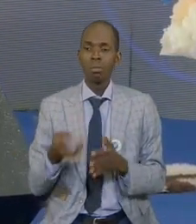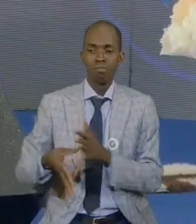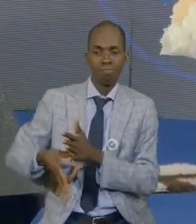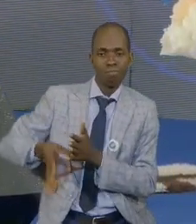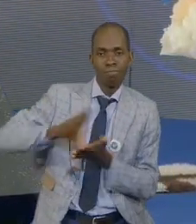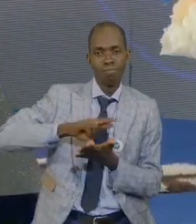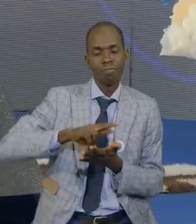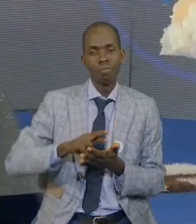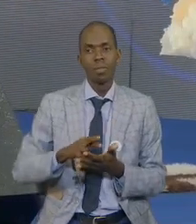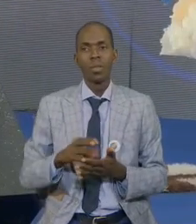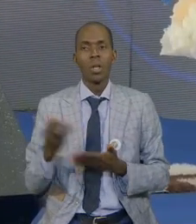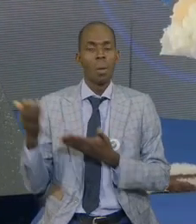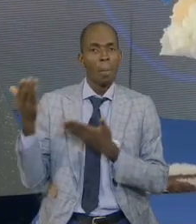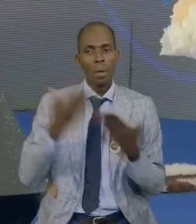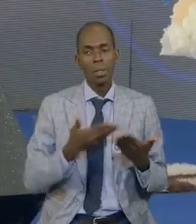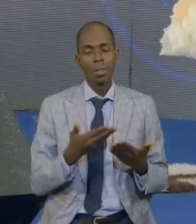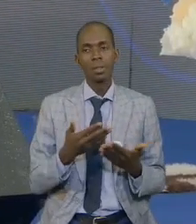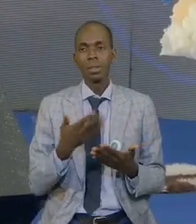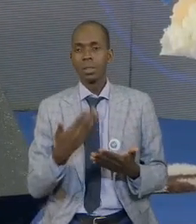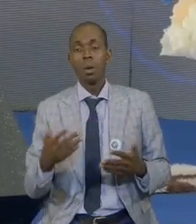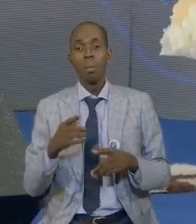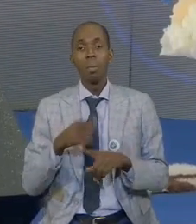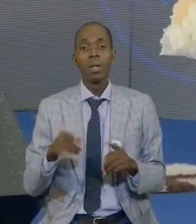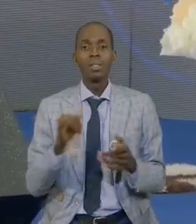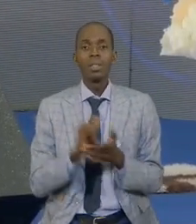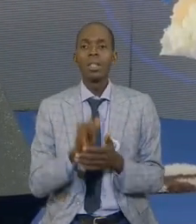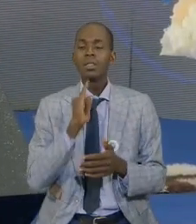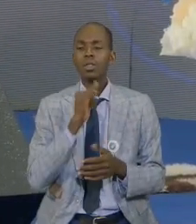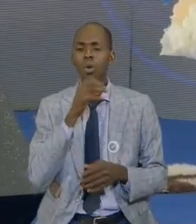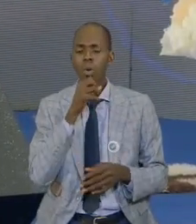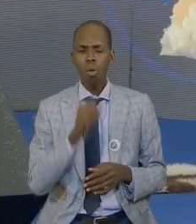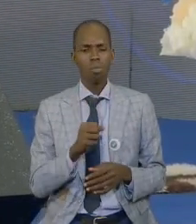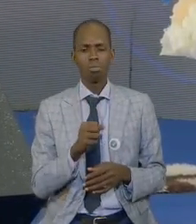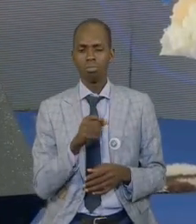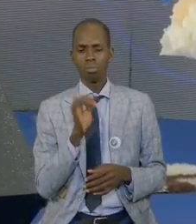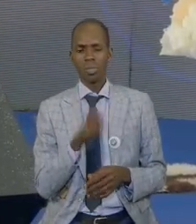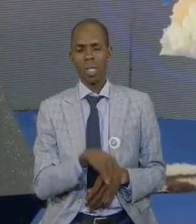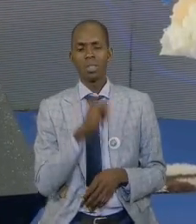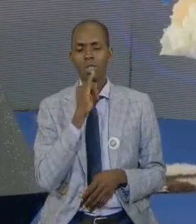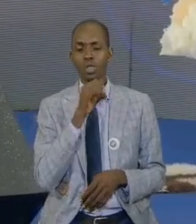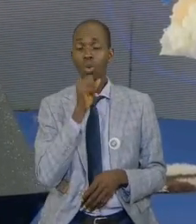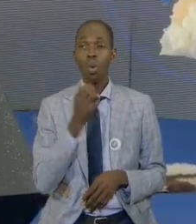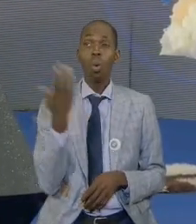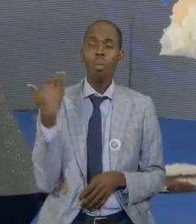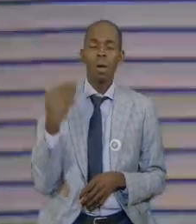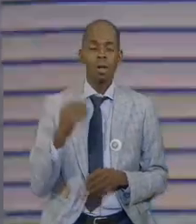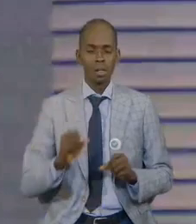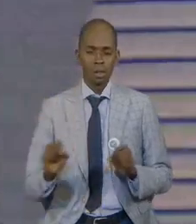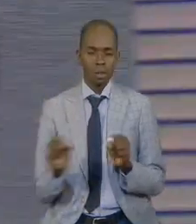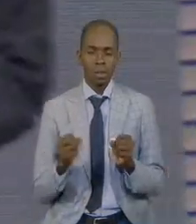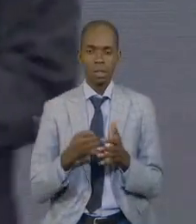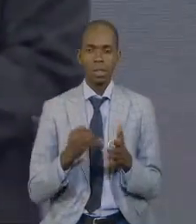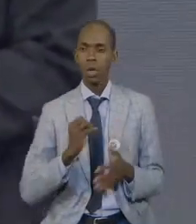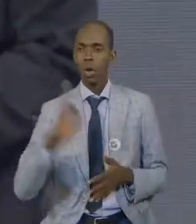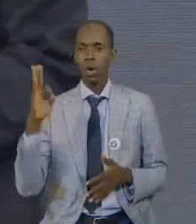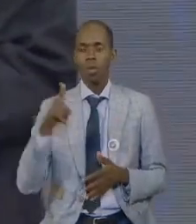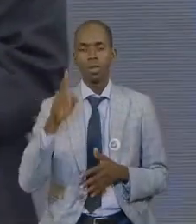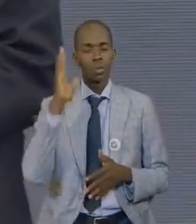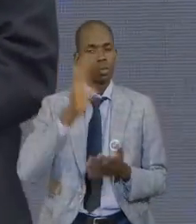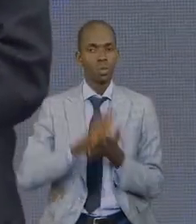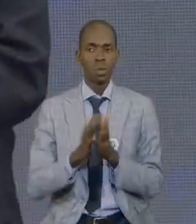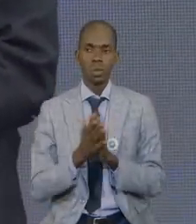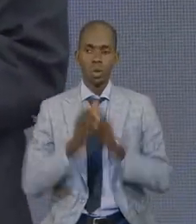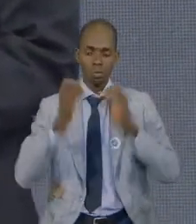that's old response Shape Up Stand Up You are strong you're very strong foreign